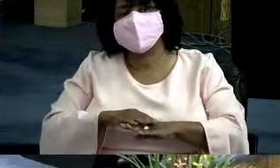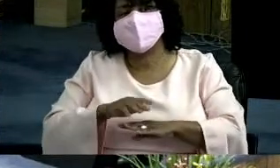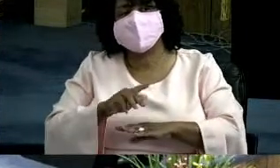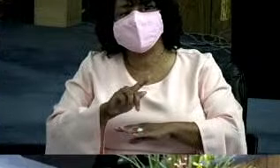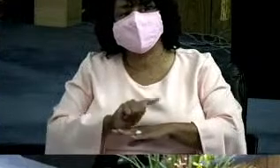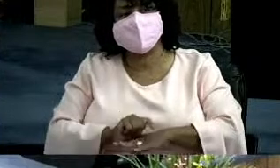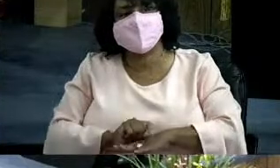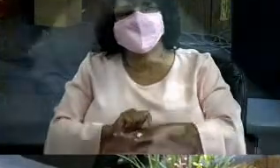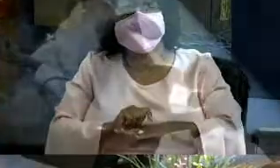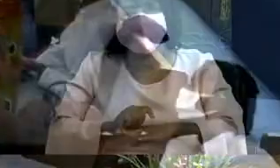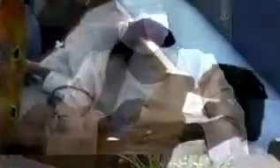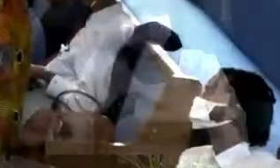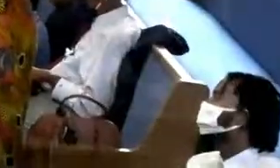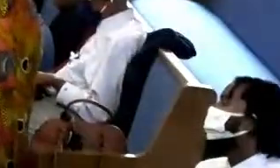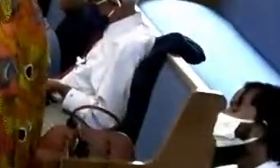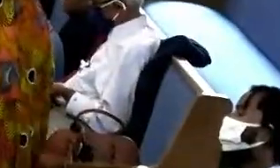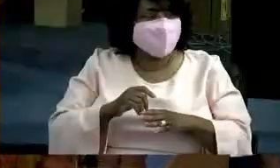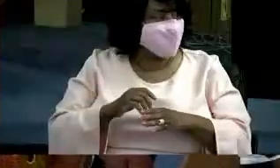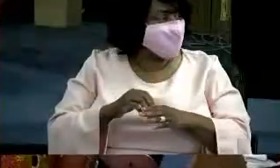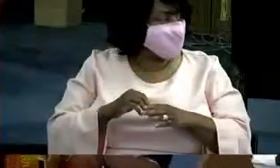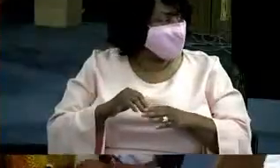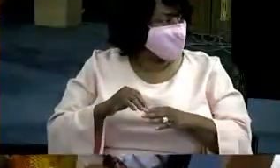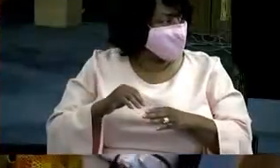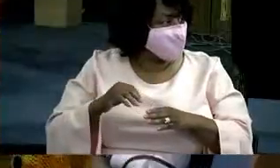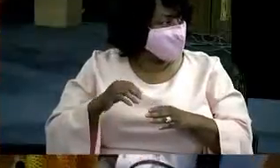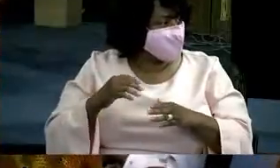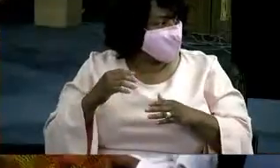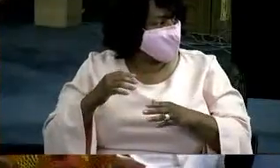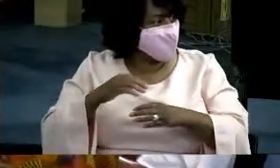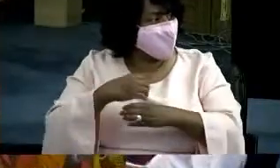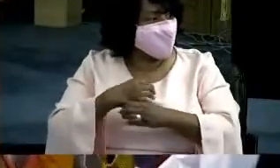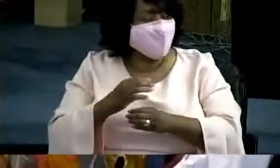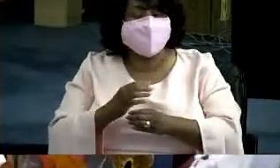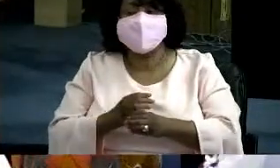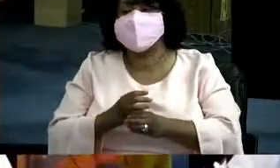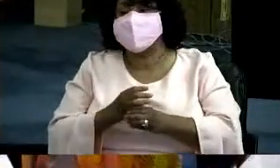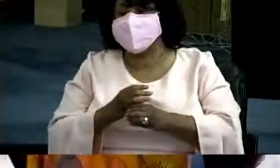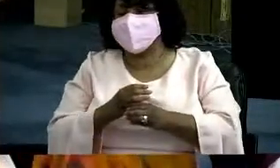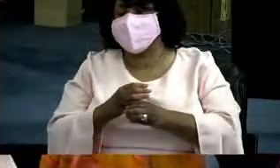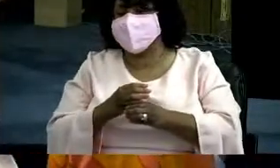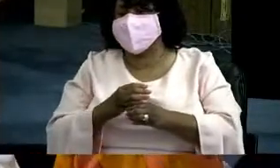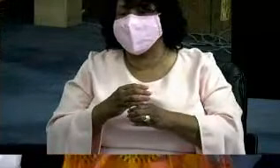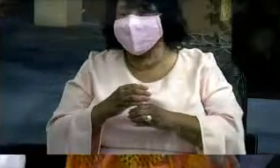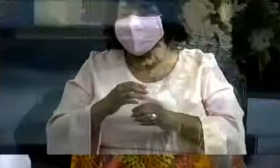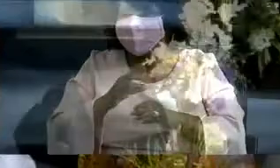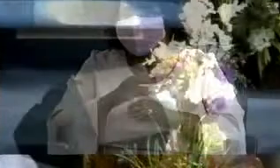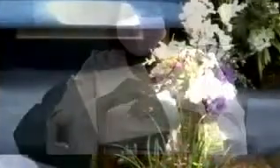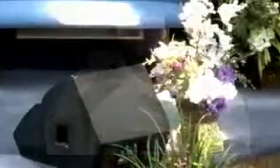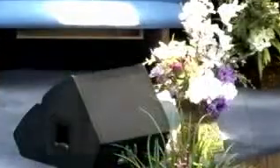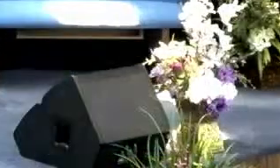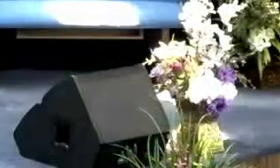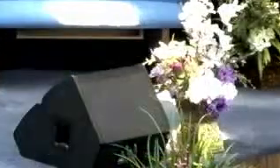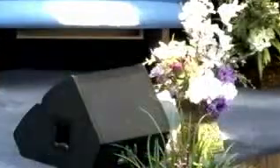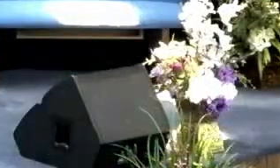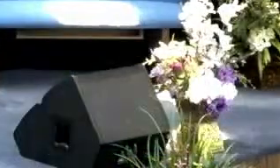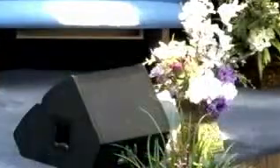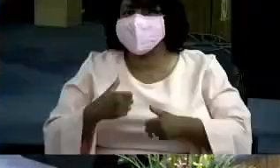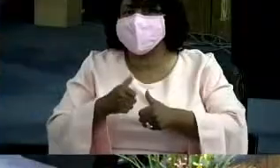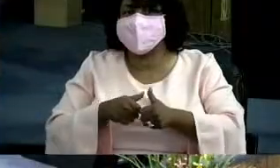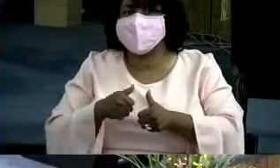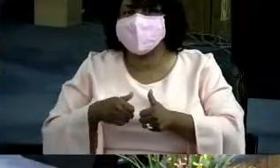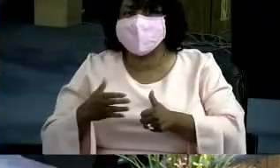God. There's only one God. You're the creator, lover of my soul. You're